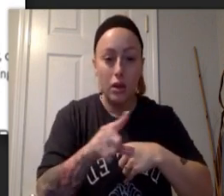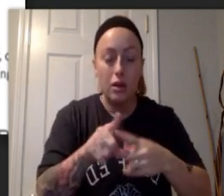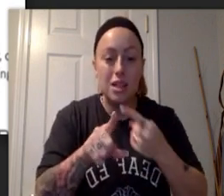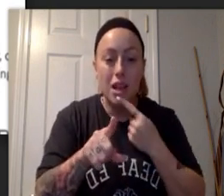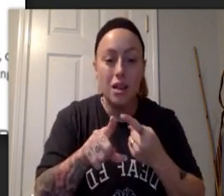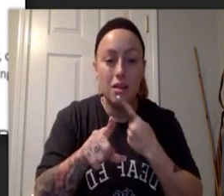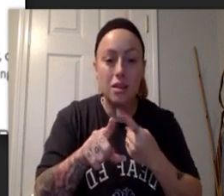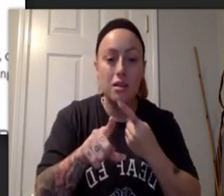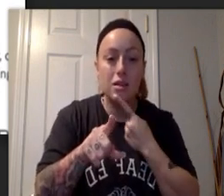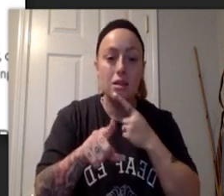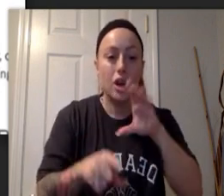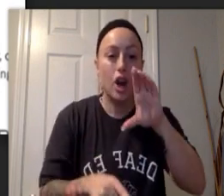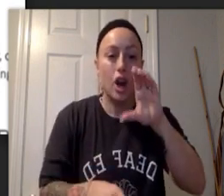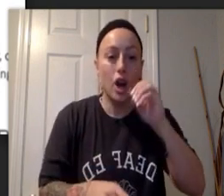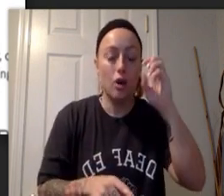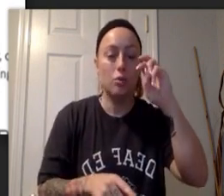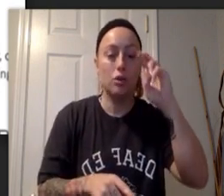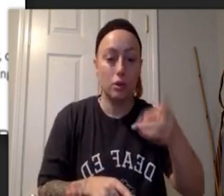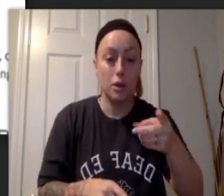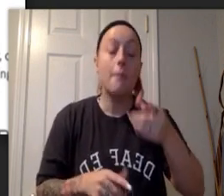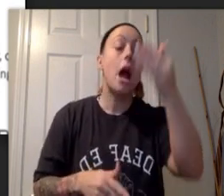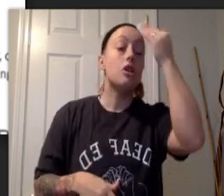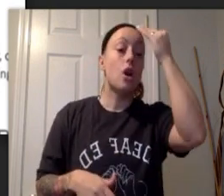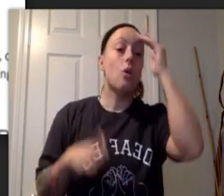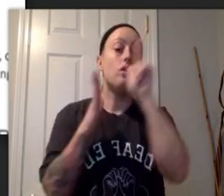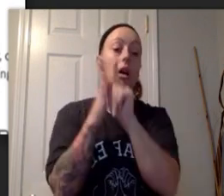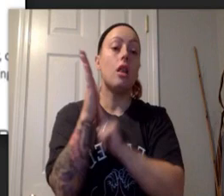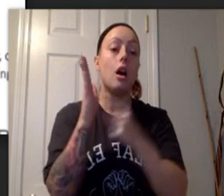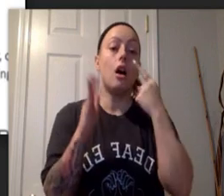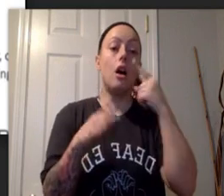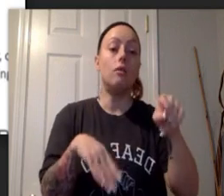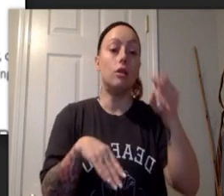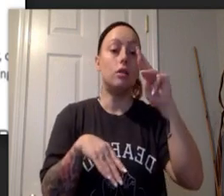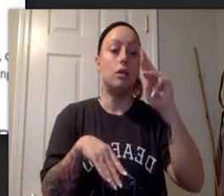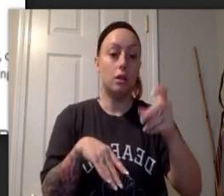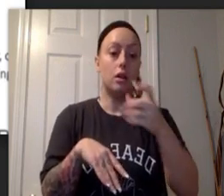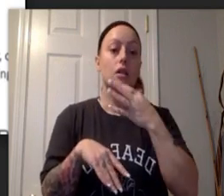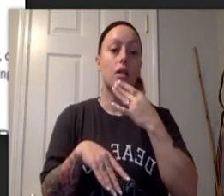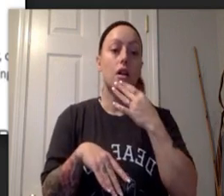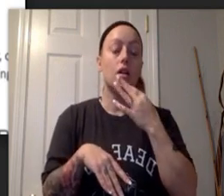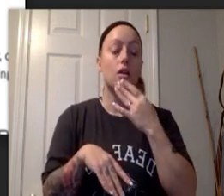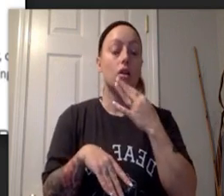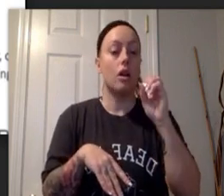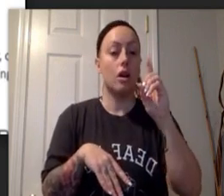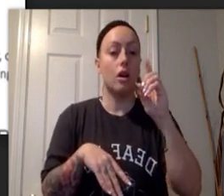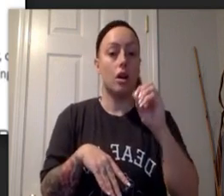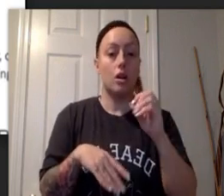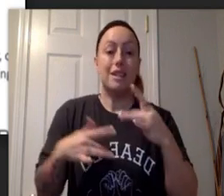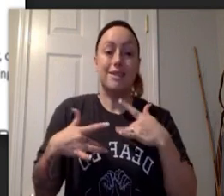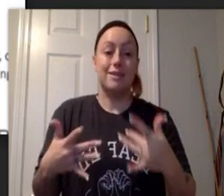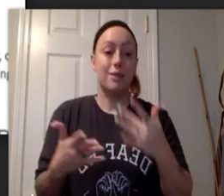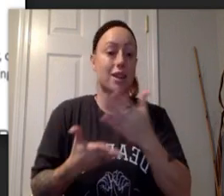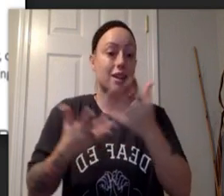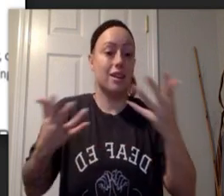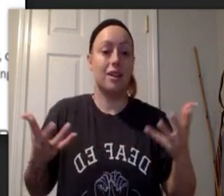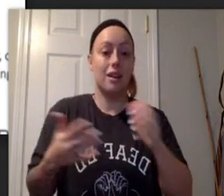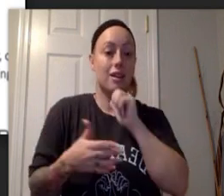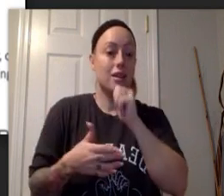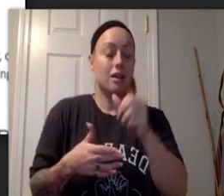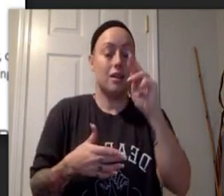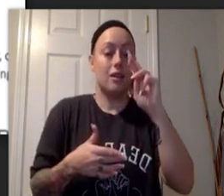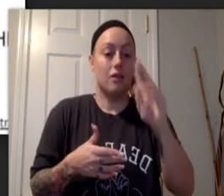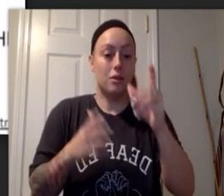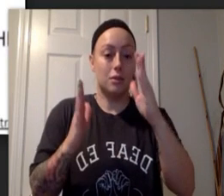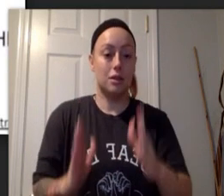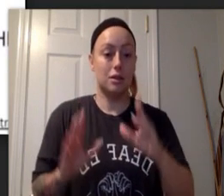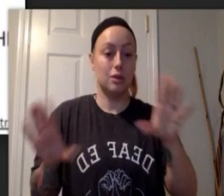law in Colorado that says for folks getting any sort of opioid, but again, like most pharmacists are not doing that, much less aware